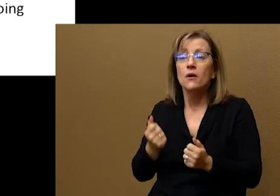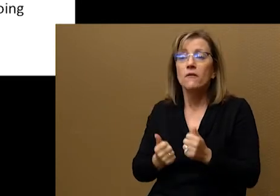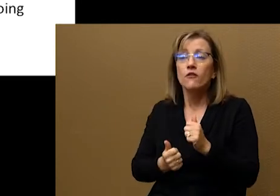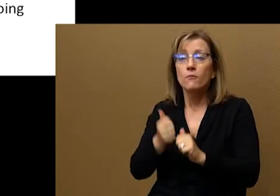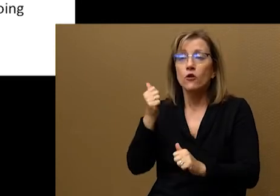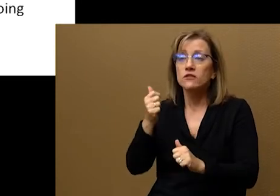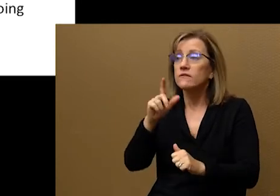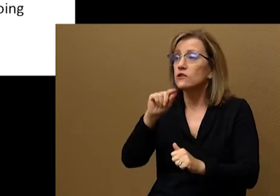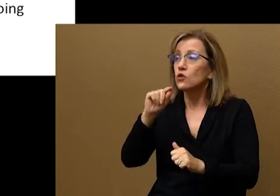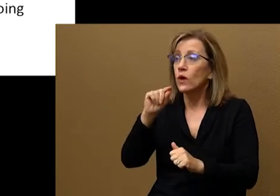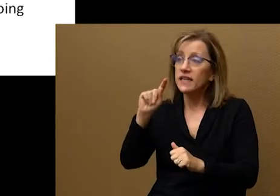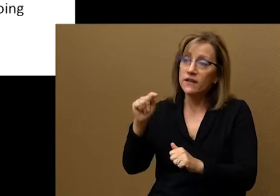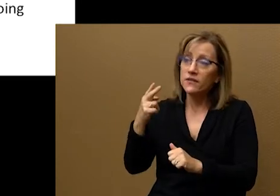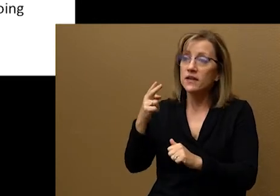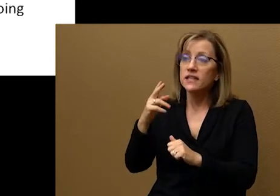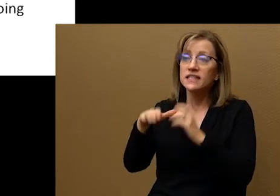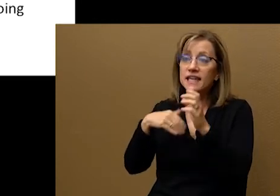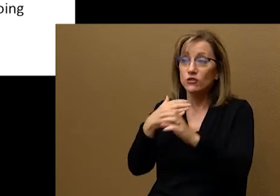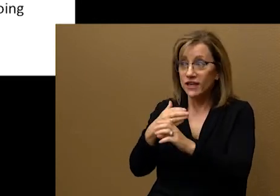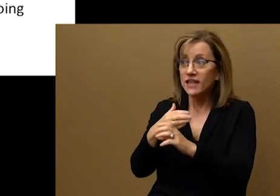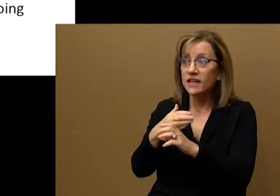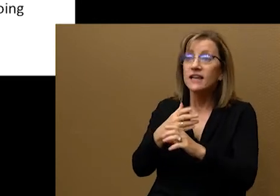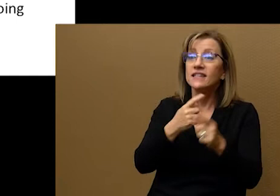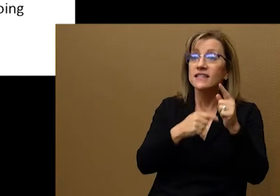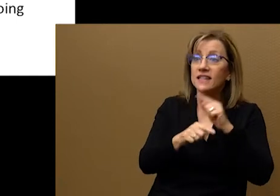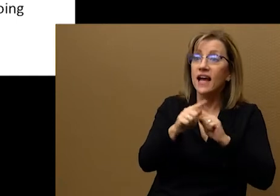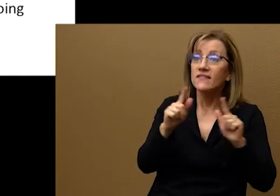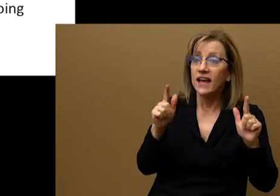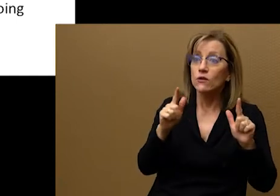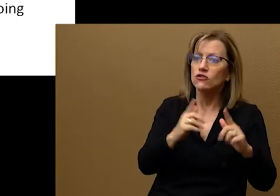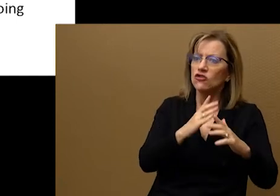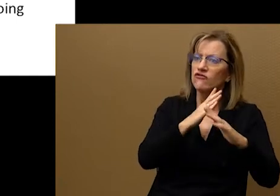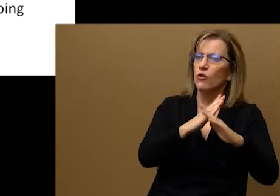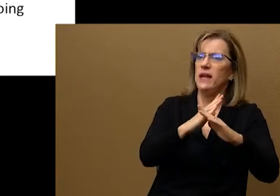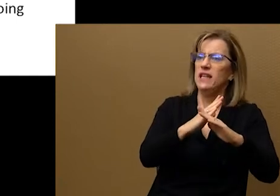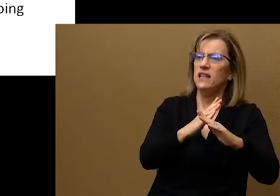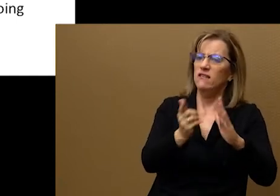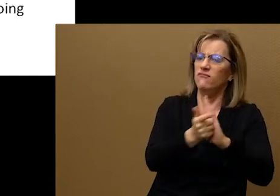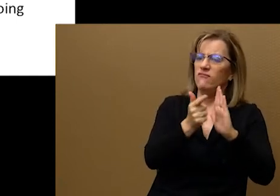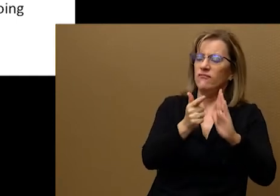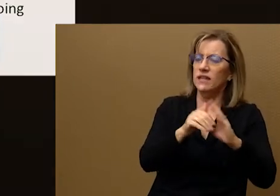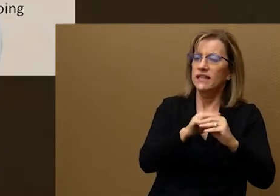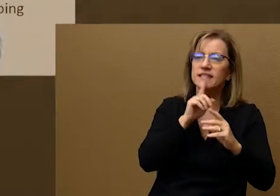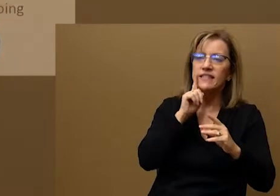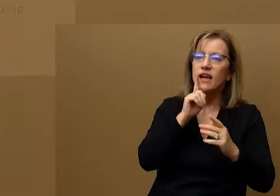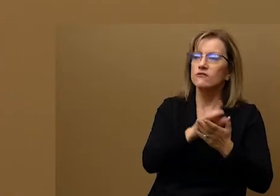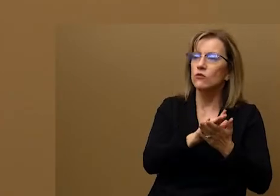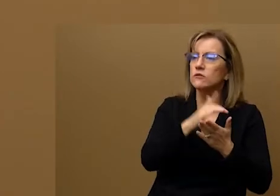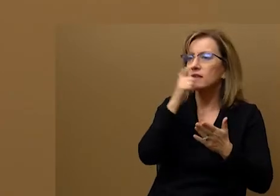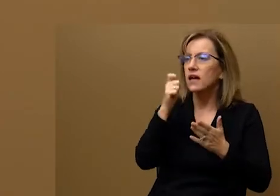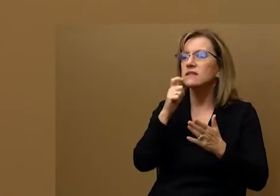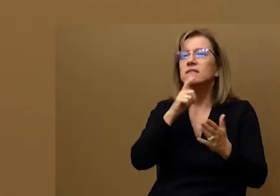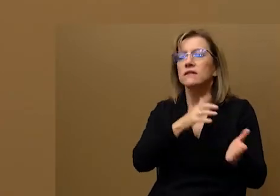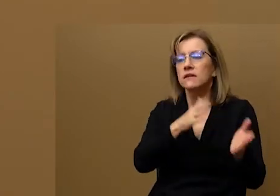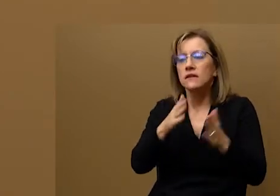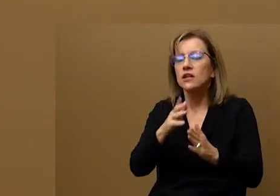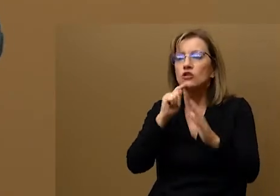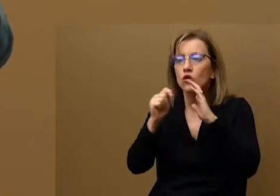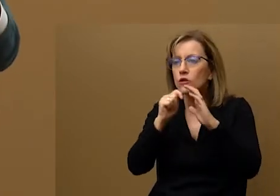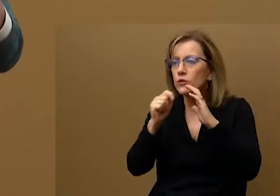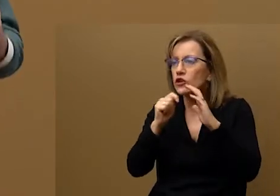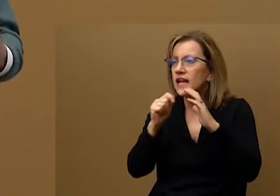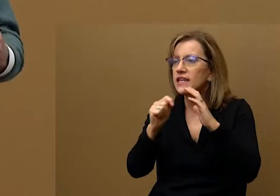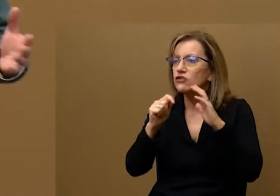I think that for most of the 20th century, sign language was forbidden in deaf schools. Through the total communication movement